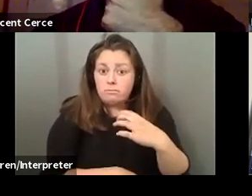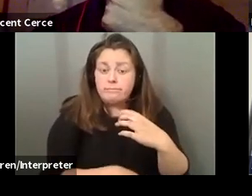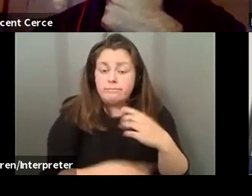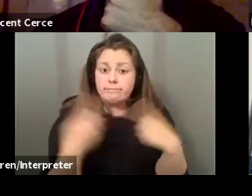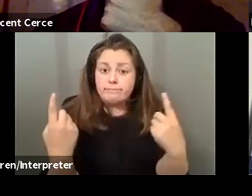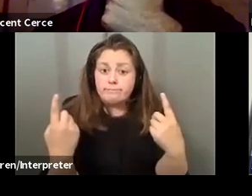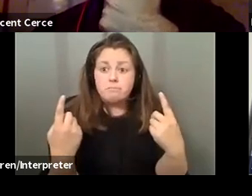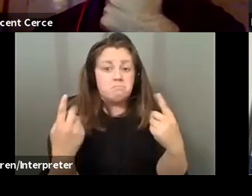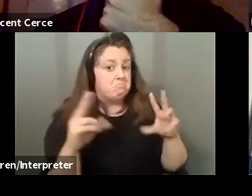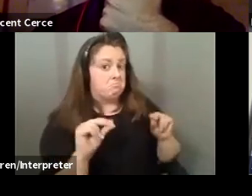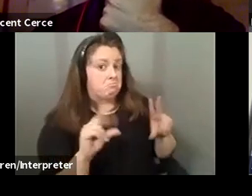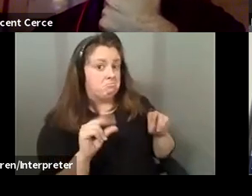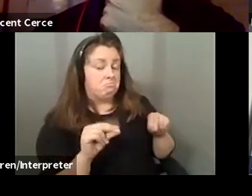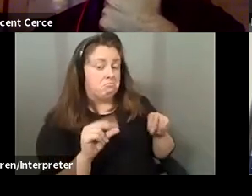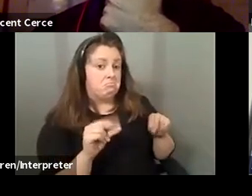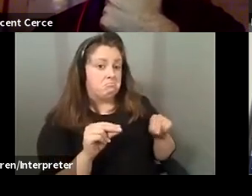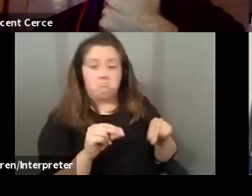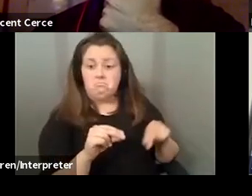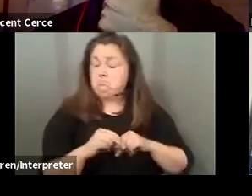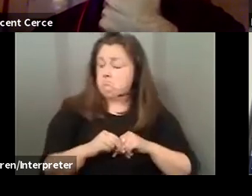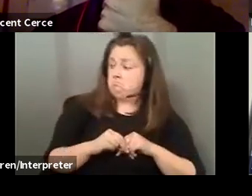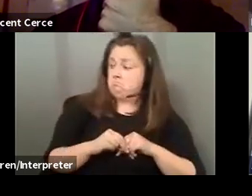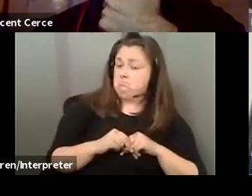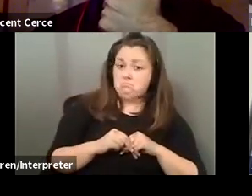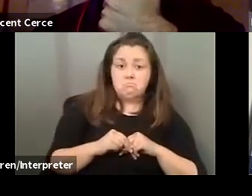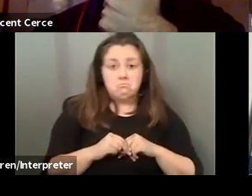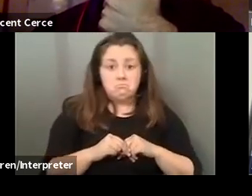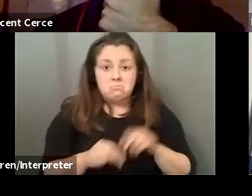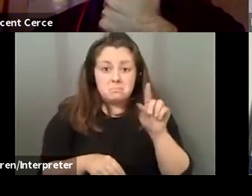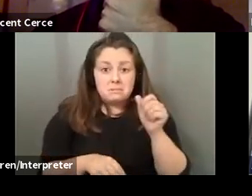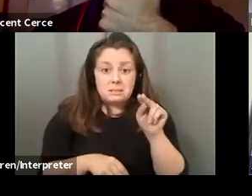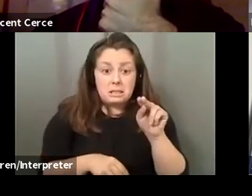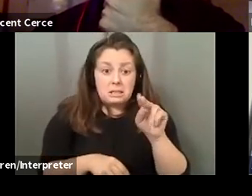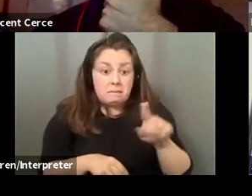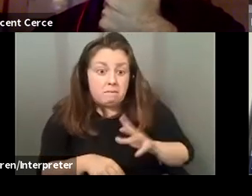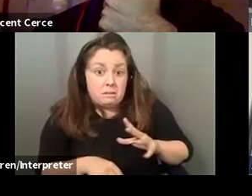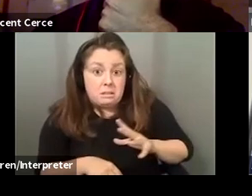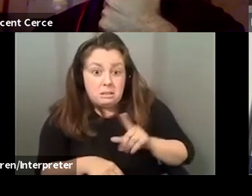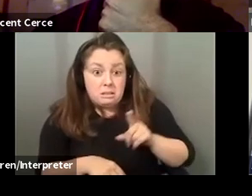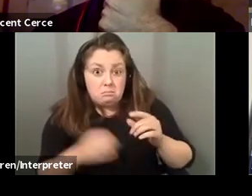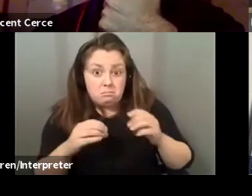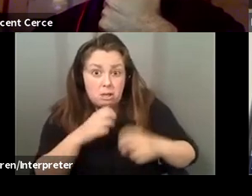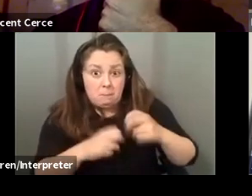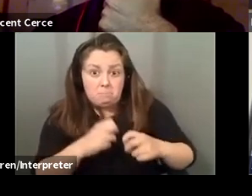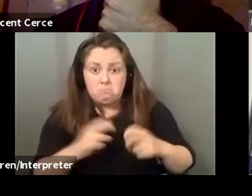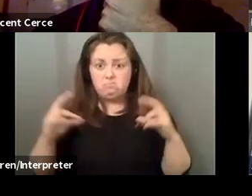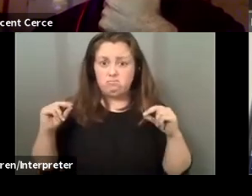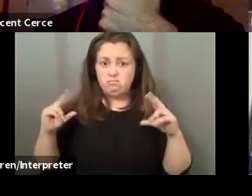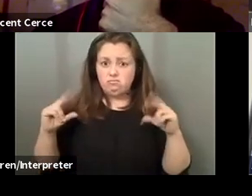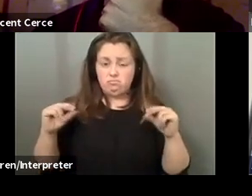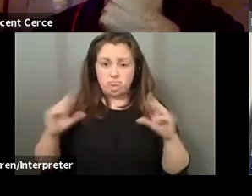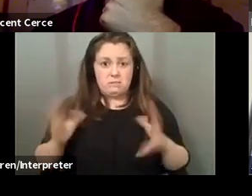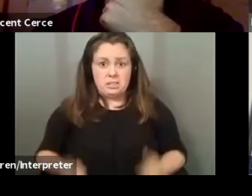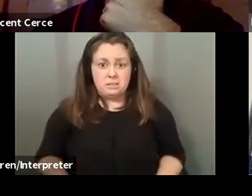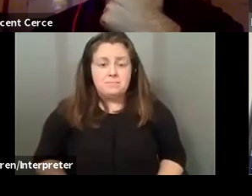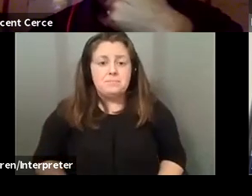would. No. Dan, is that a problem for you? No, I think originally we went